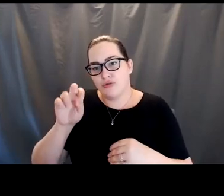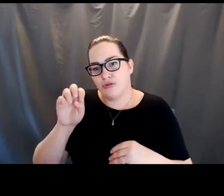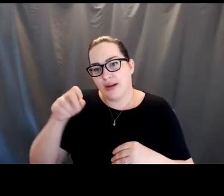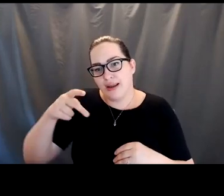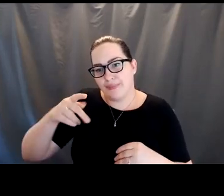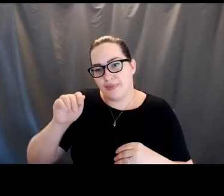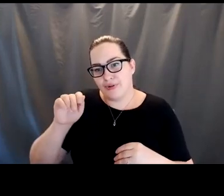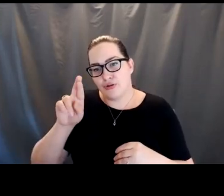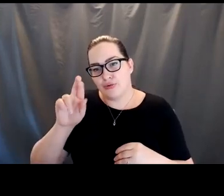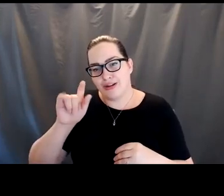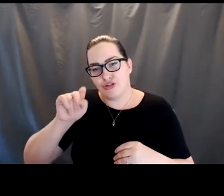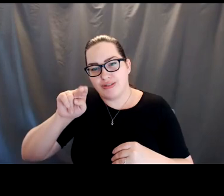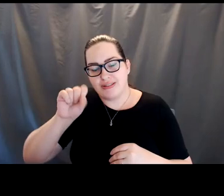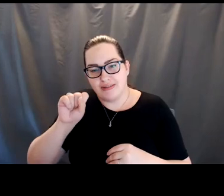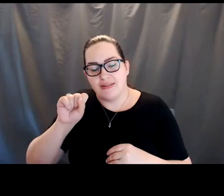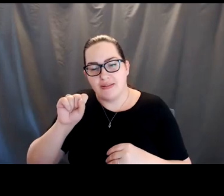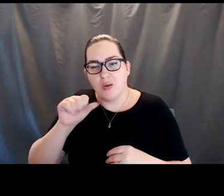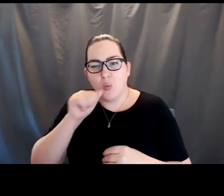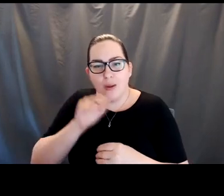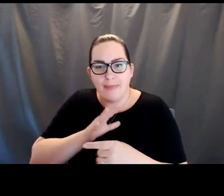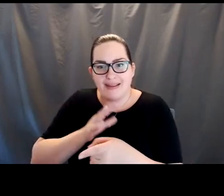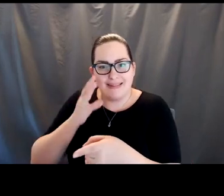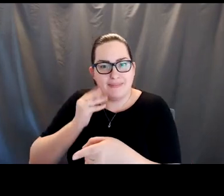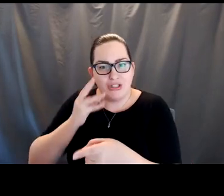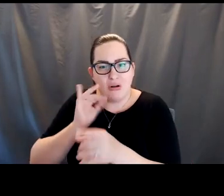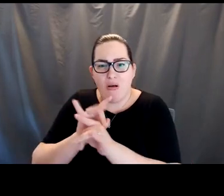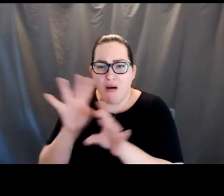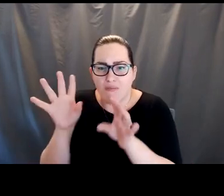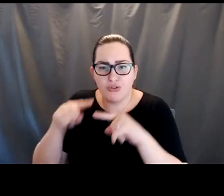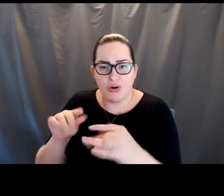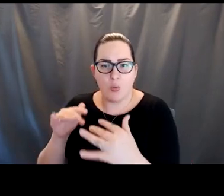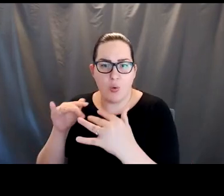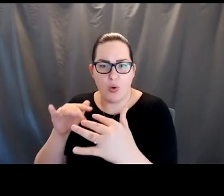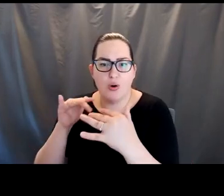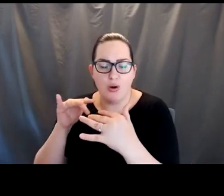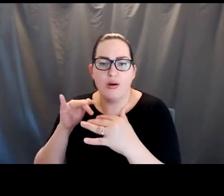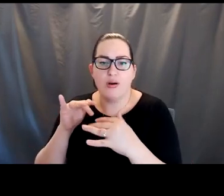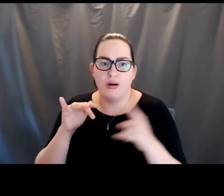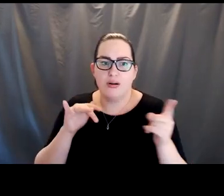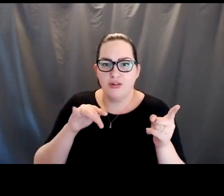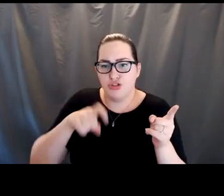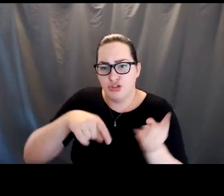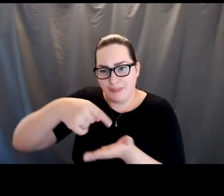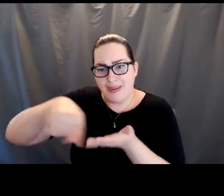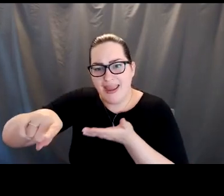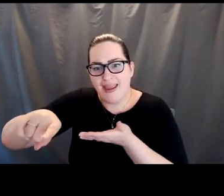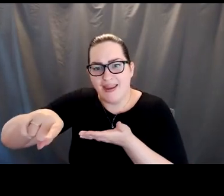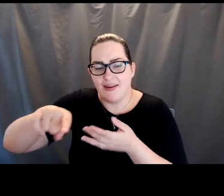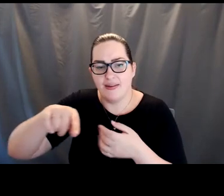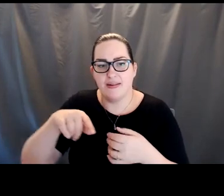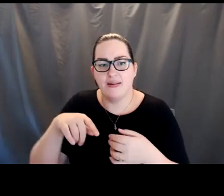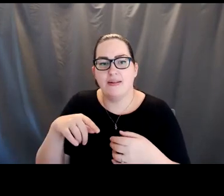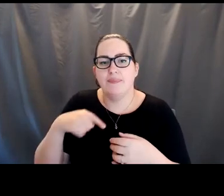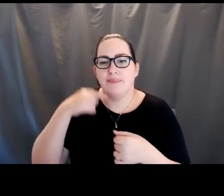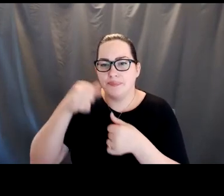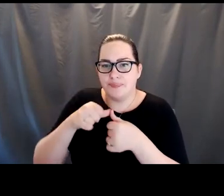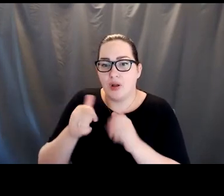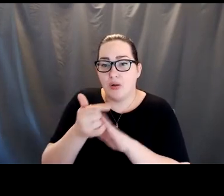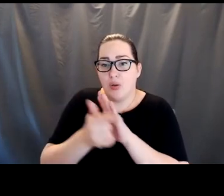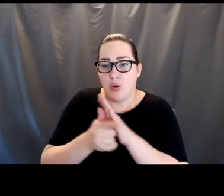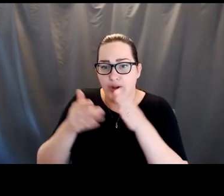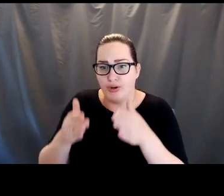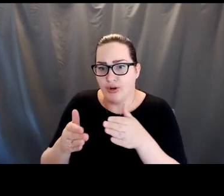And then the one case in which they were paid out to 14 women, the lawyer had brought 14 women who were not part of the case. The money